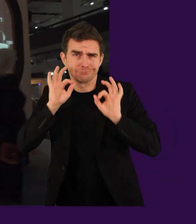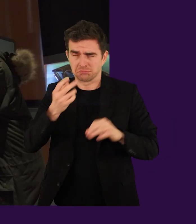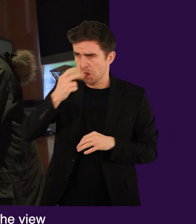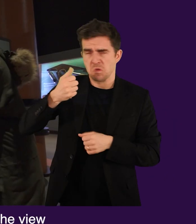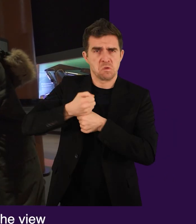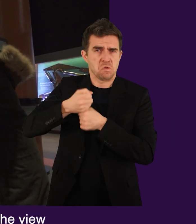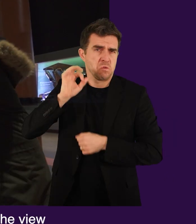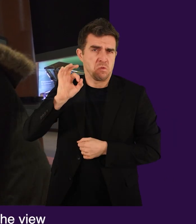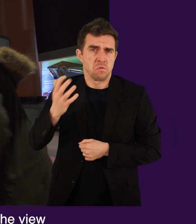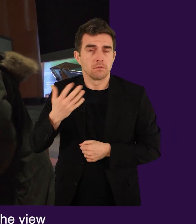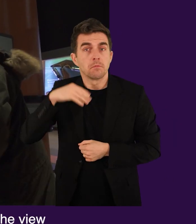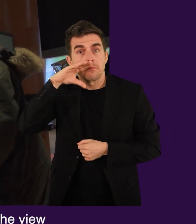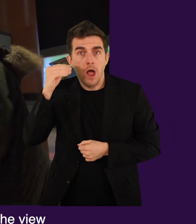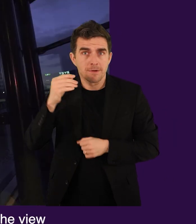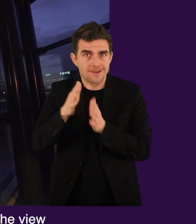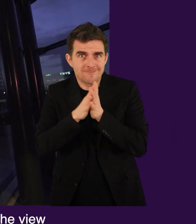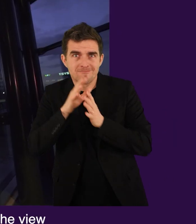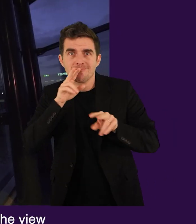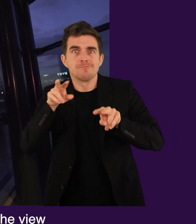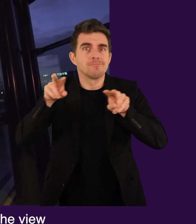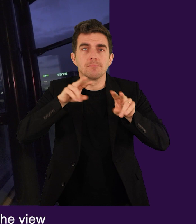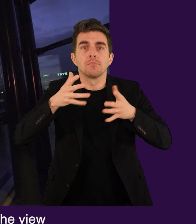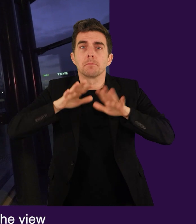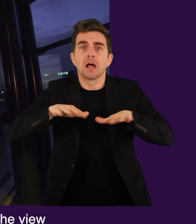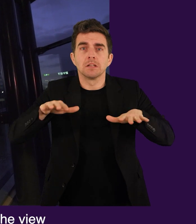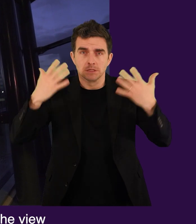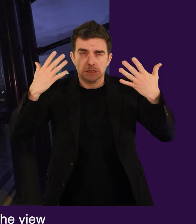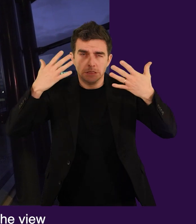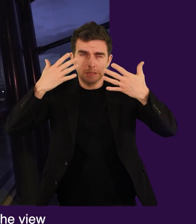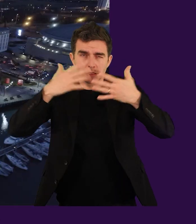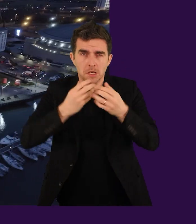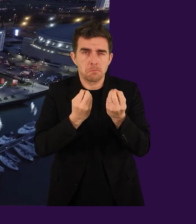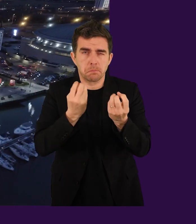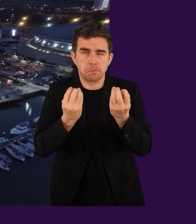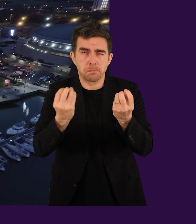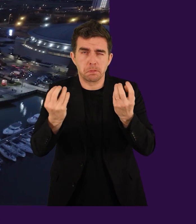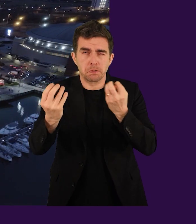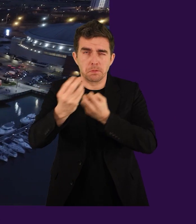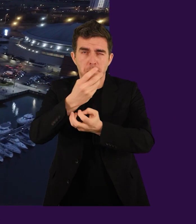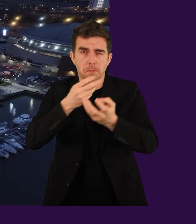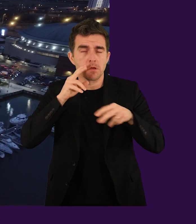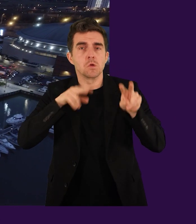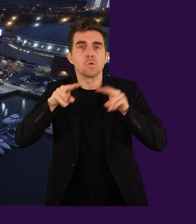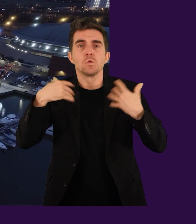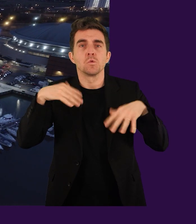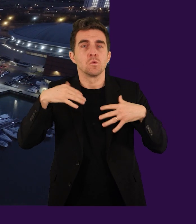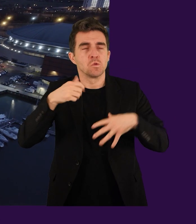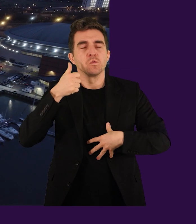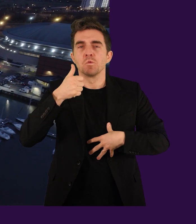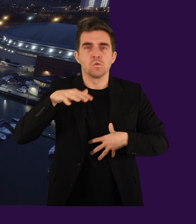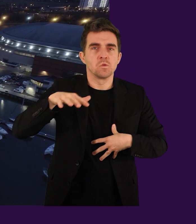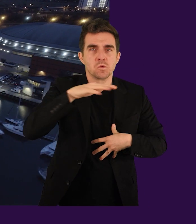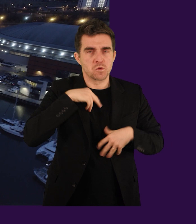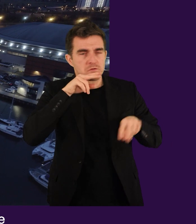job. Dad was enjoying how pretty the view of Belfast looked at night, and he wasn't wrong. The Maritime Mile